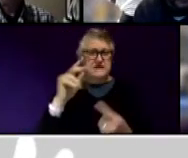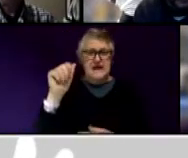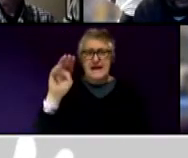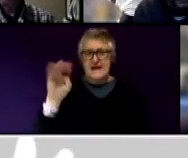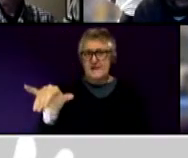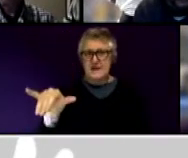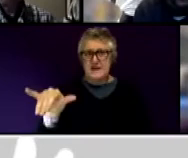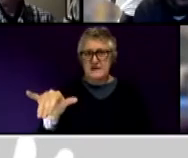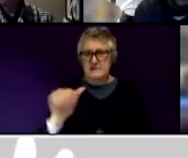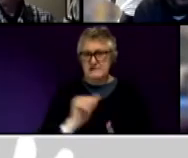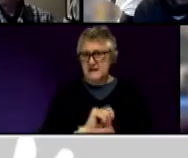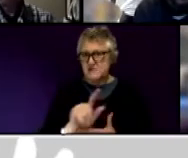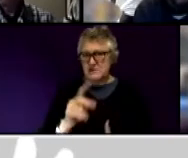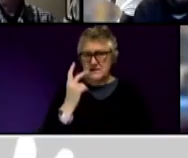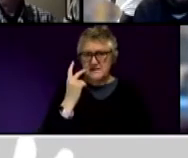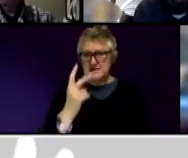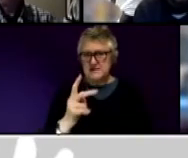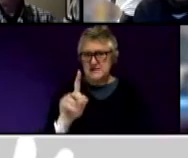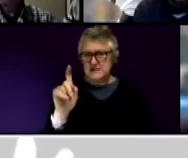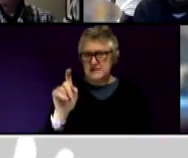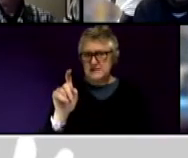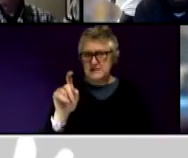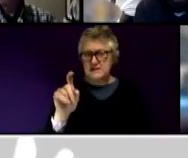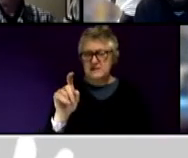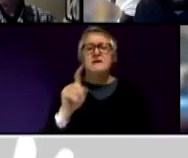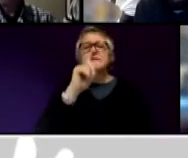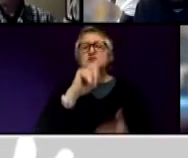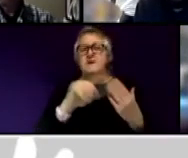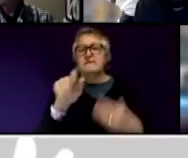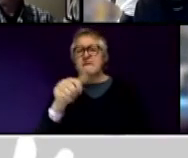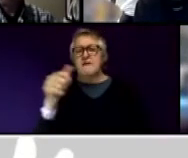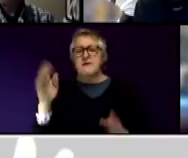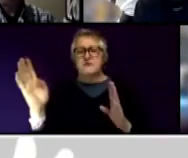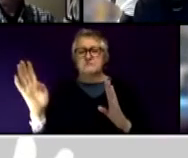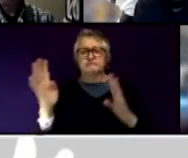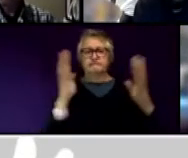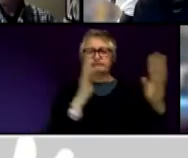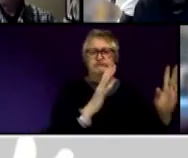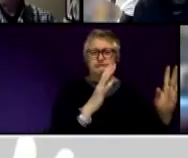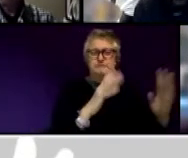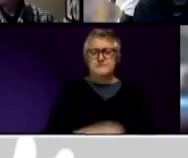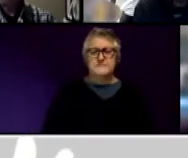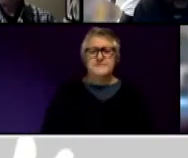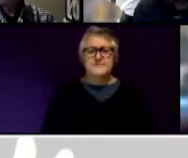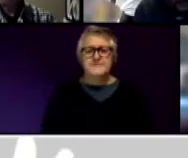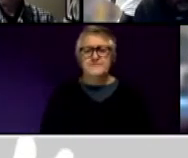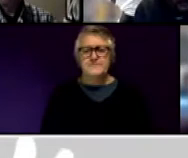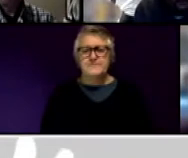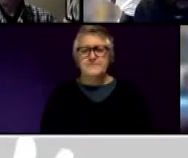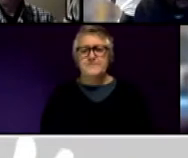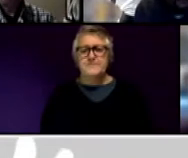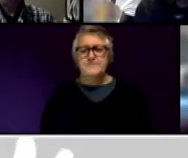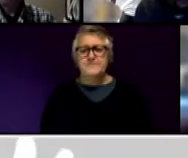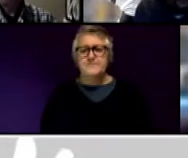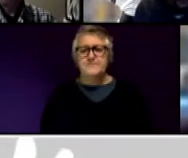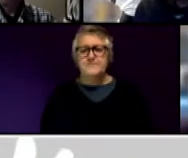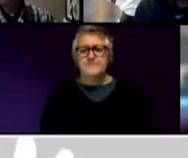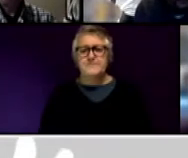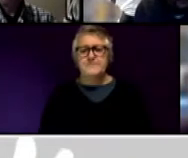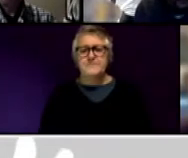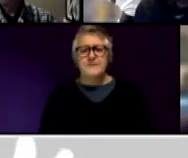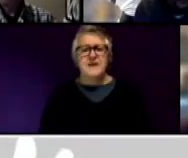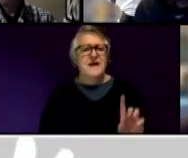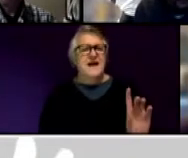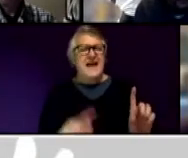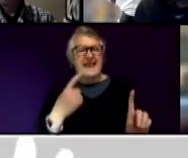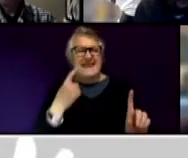see. Let me check my other screen. No. The hand went down and the person I think is